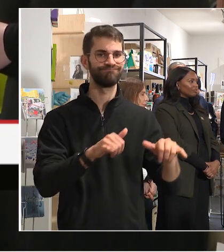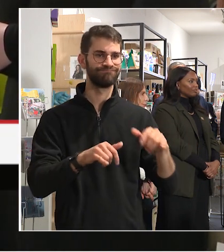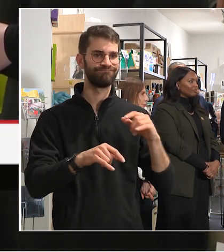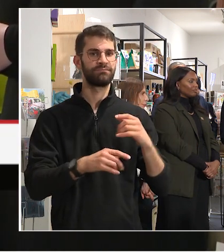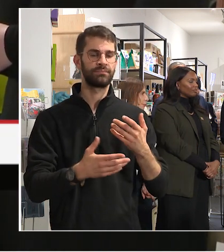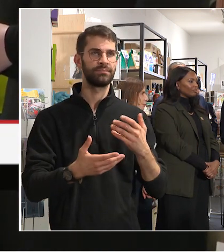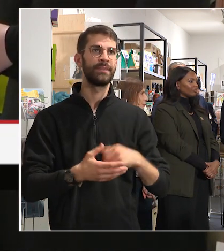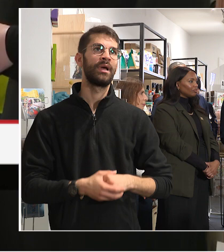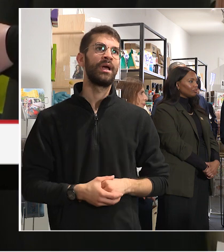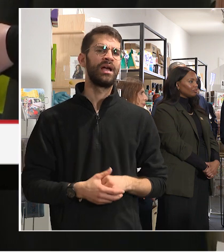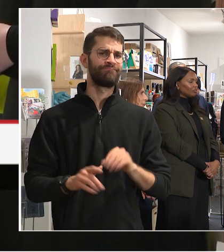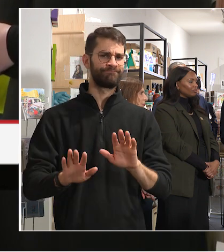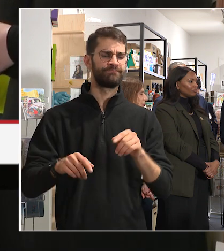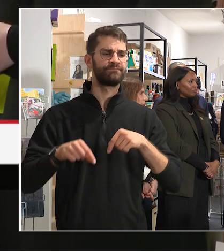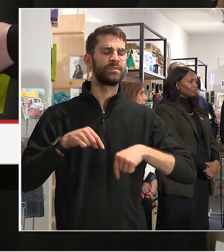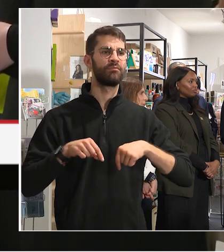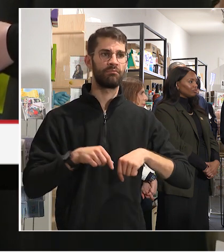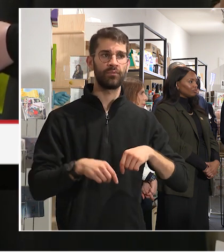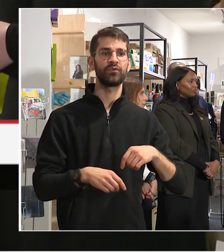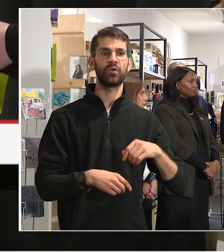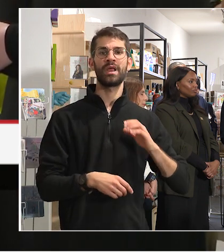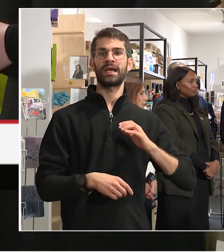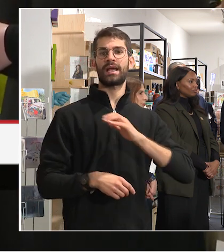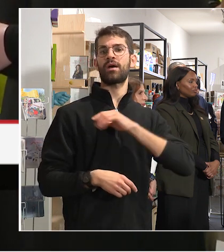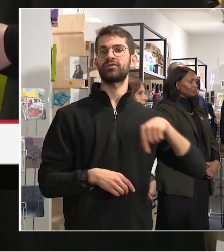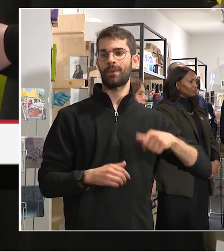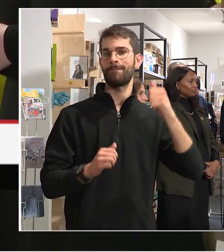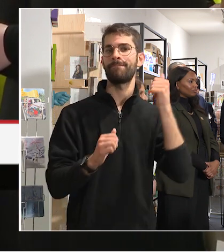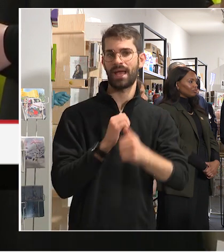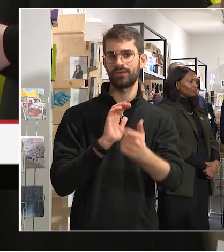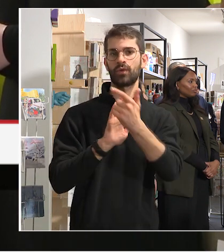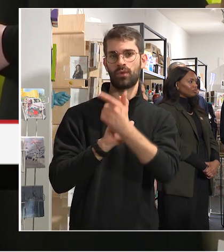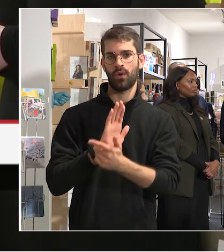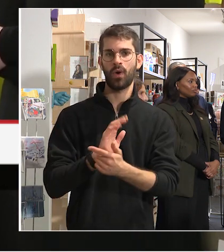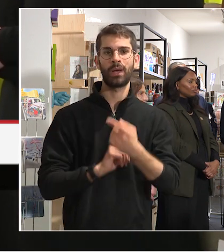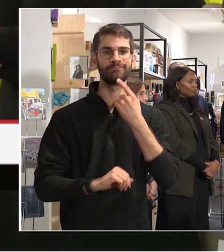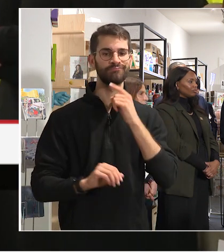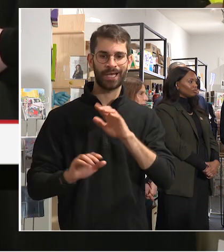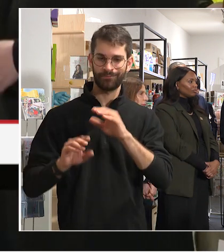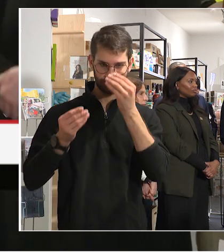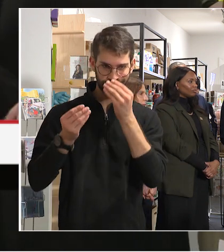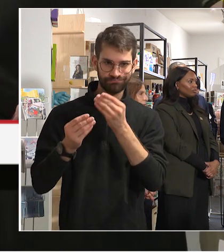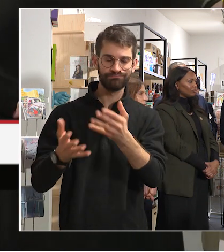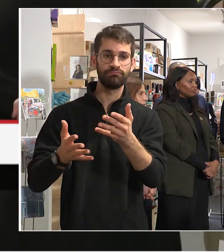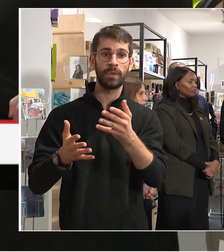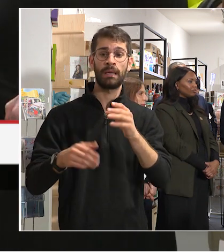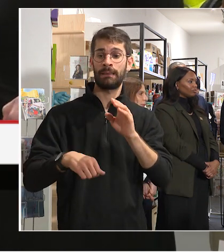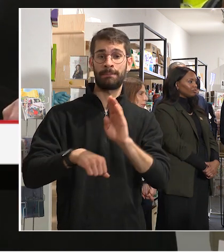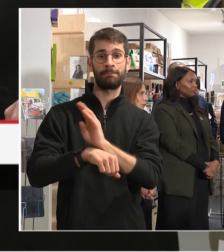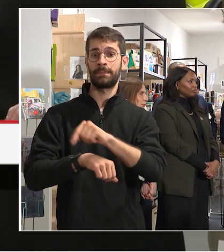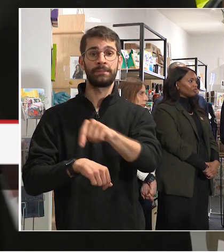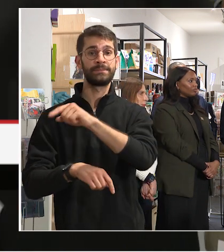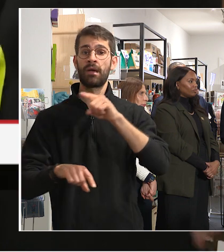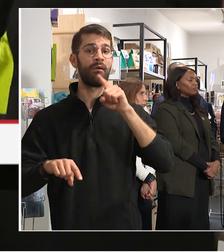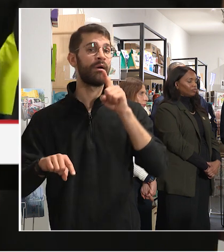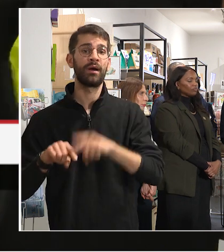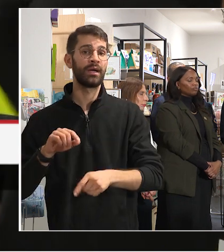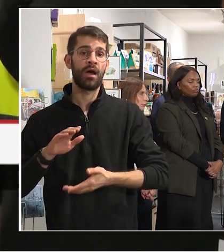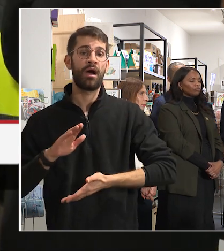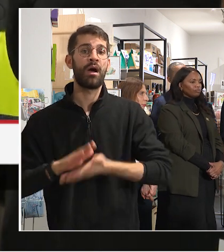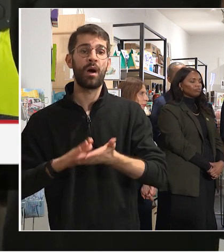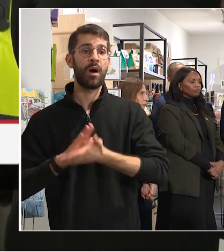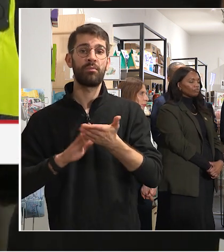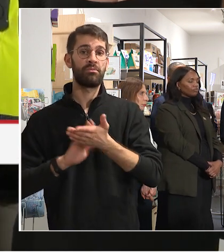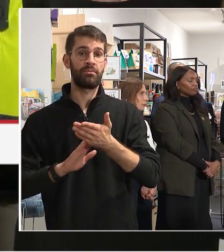how can I say this? The council passed a law that said no business can operate if it doesn't accept